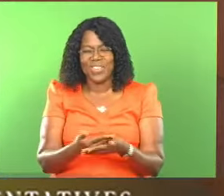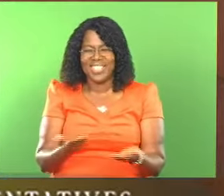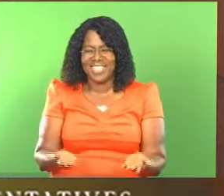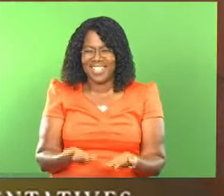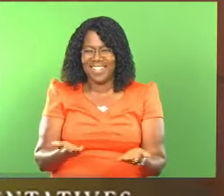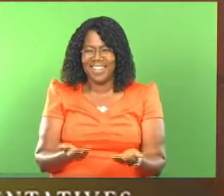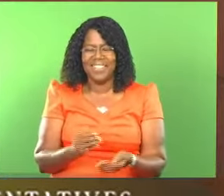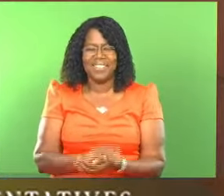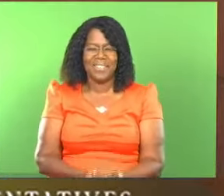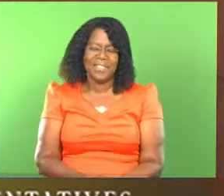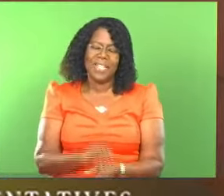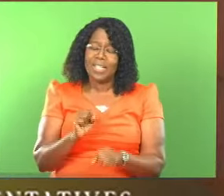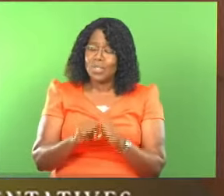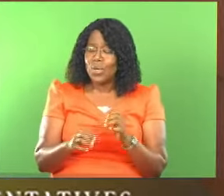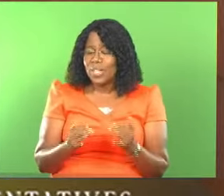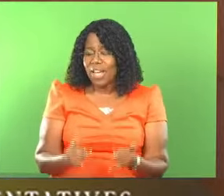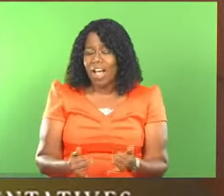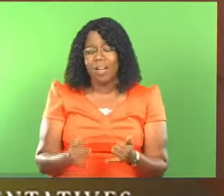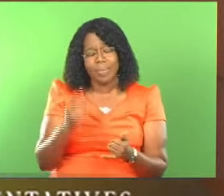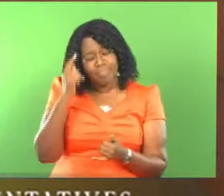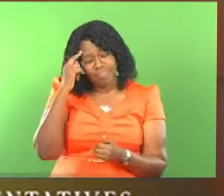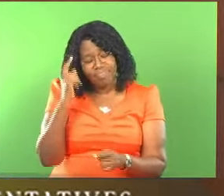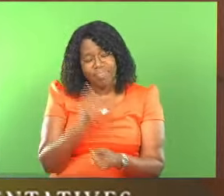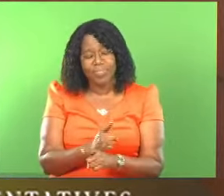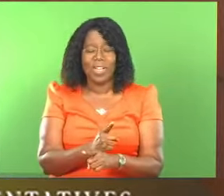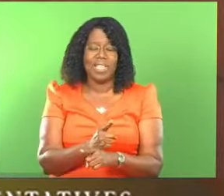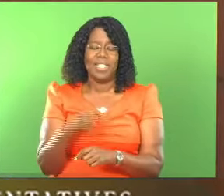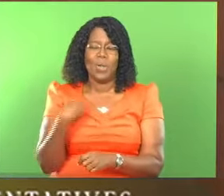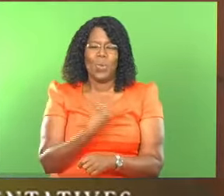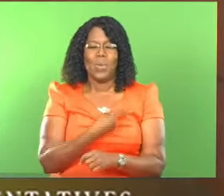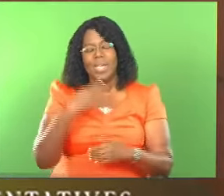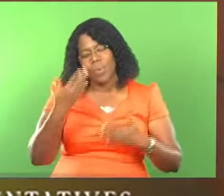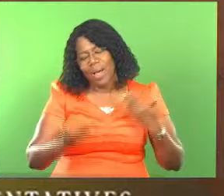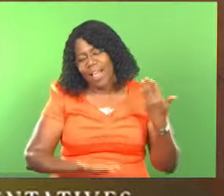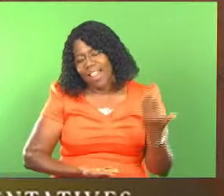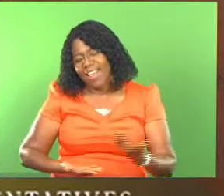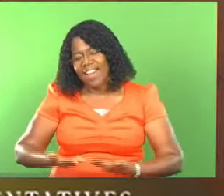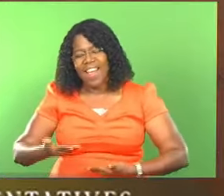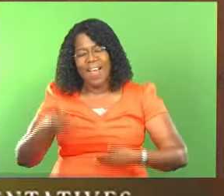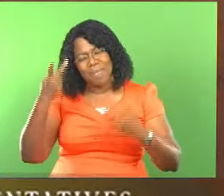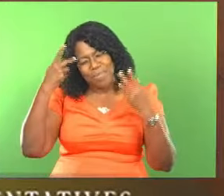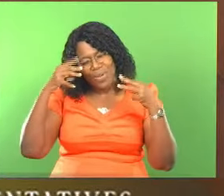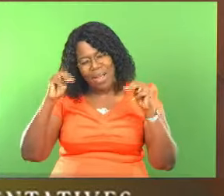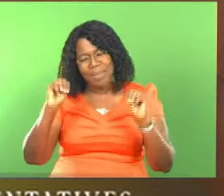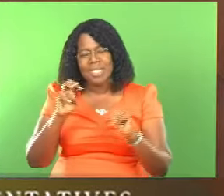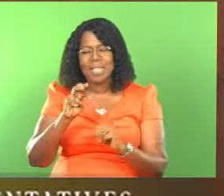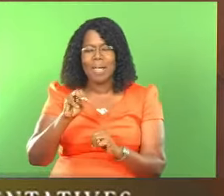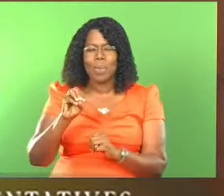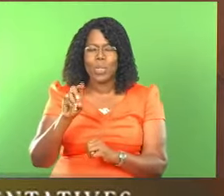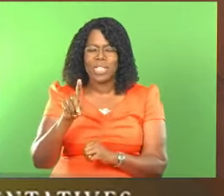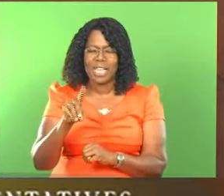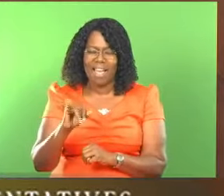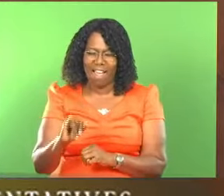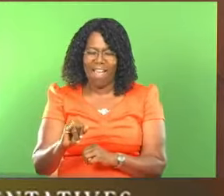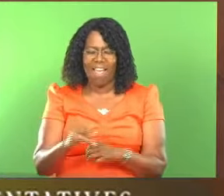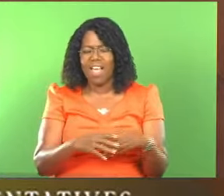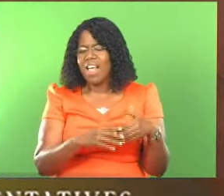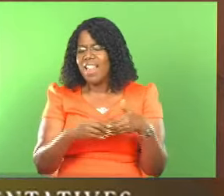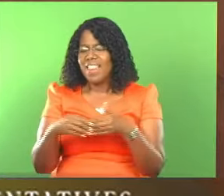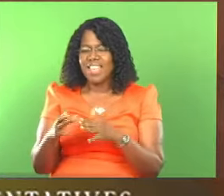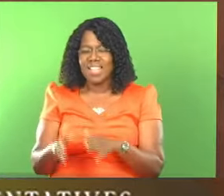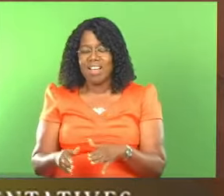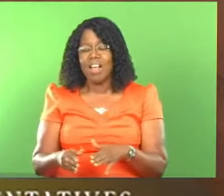So it is fitting that we welcome here today Prime Minister Modi, a leader of the